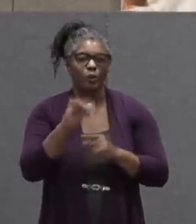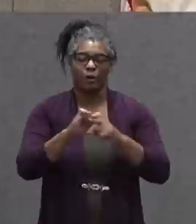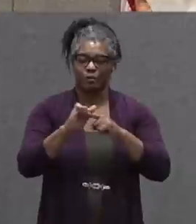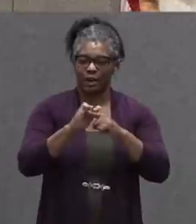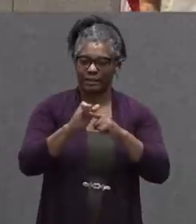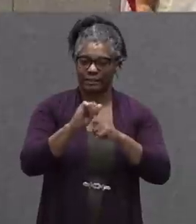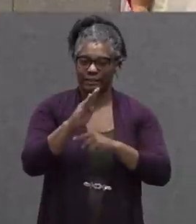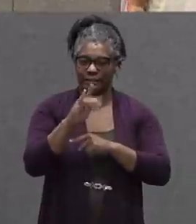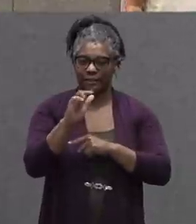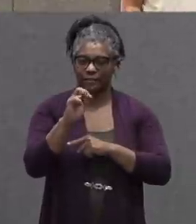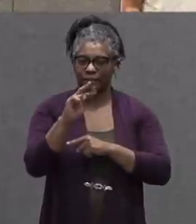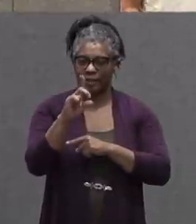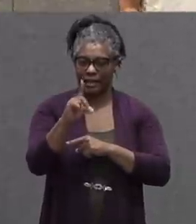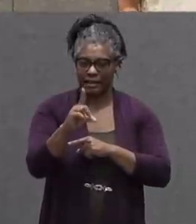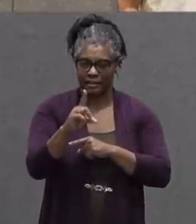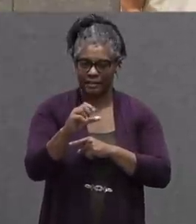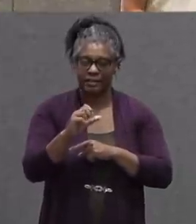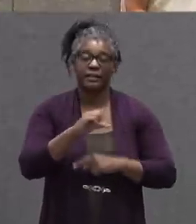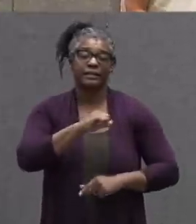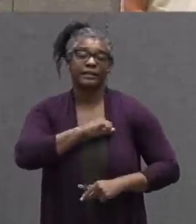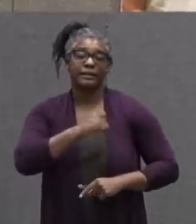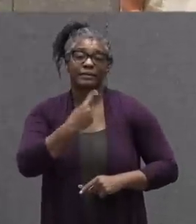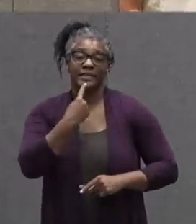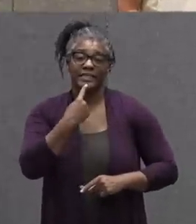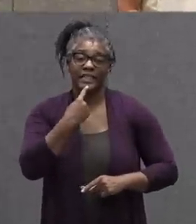Ready? Simon says,